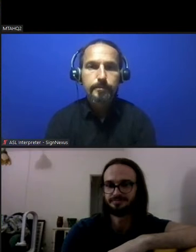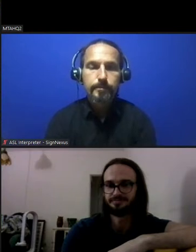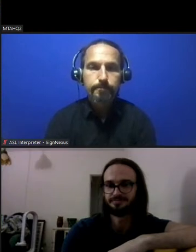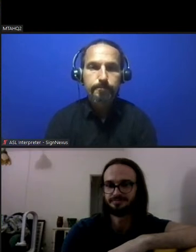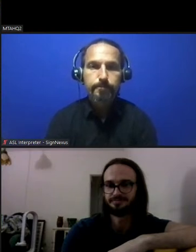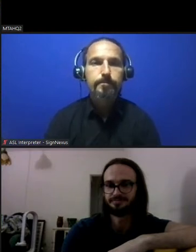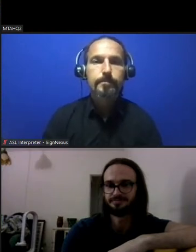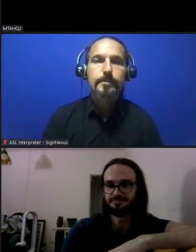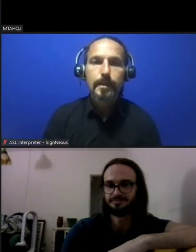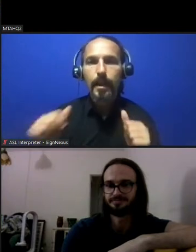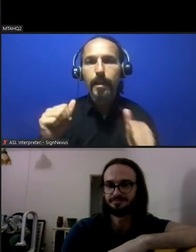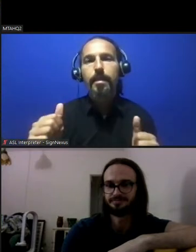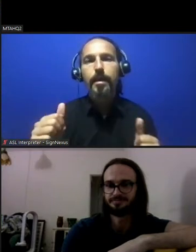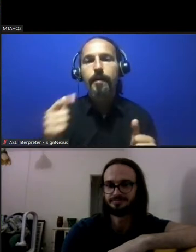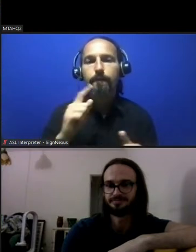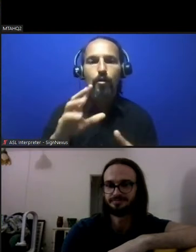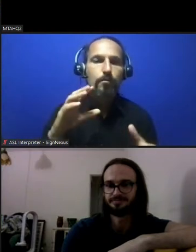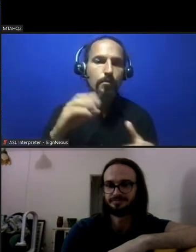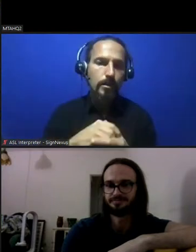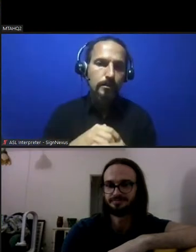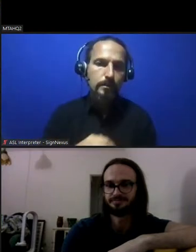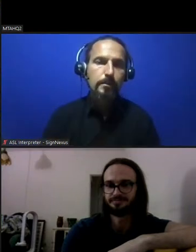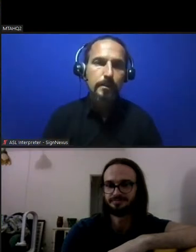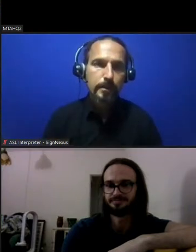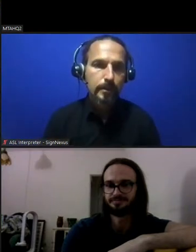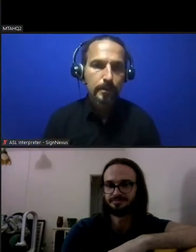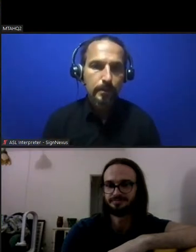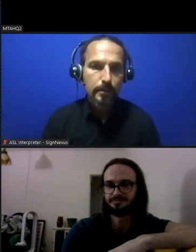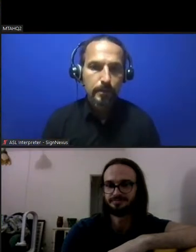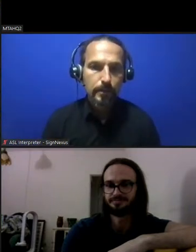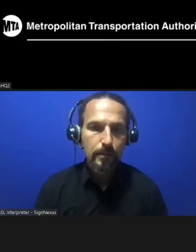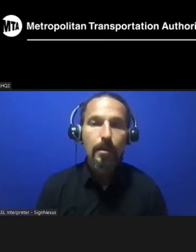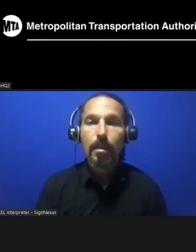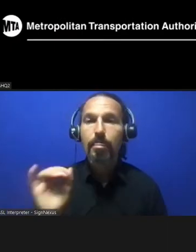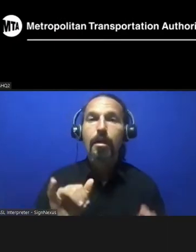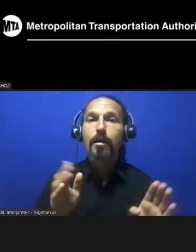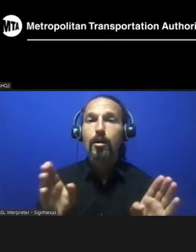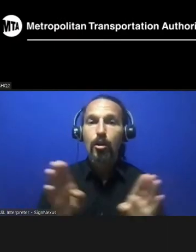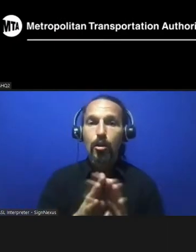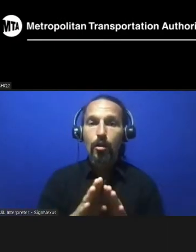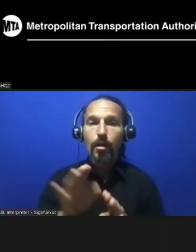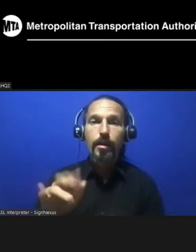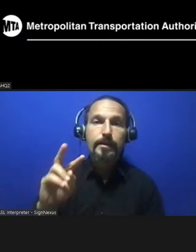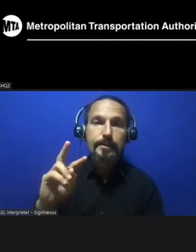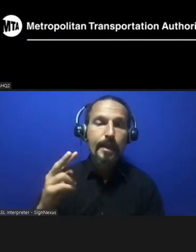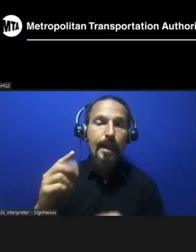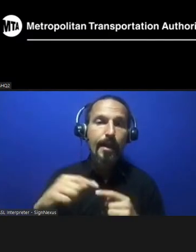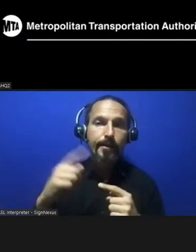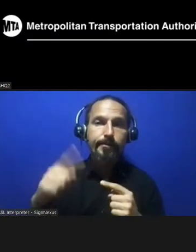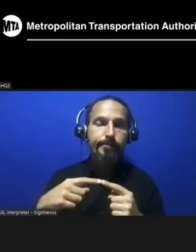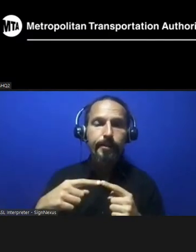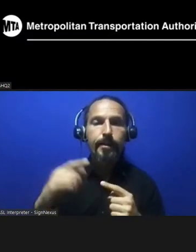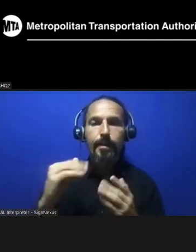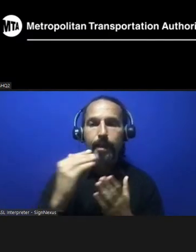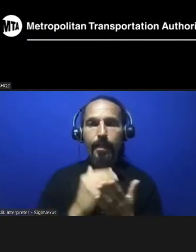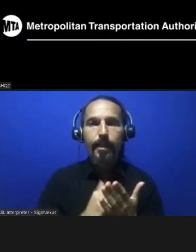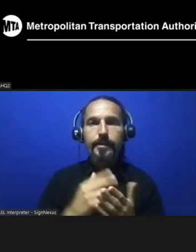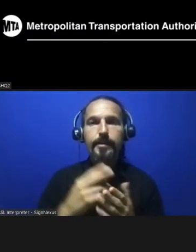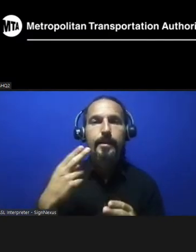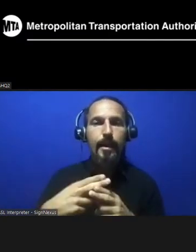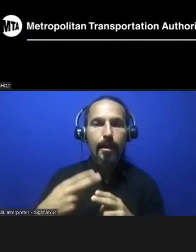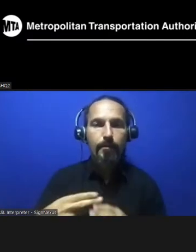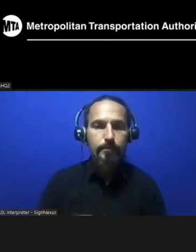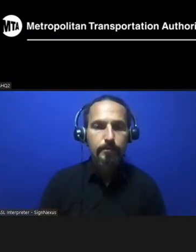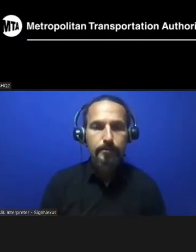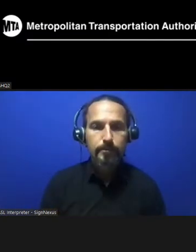thank you for participating that concludes our second run through the list of tonight's speakers